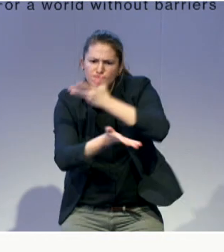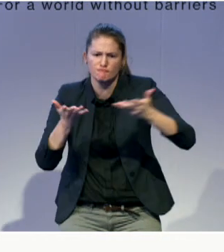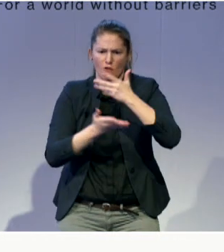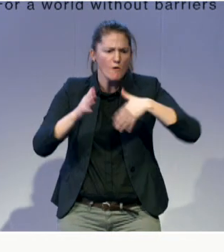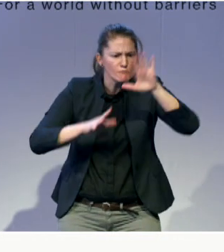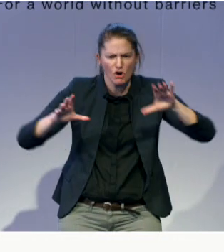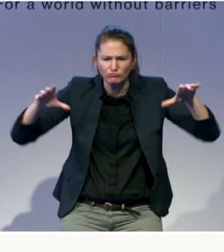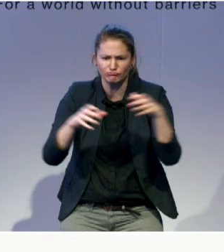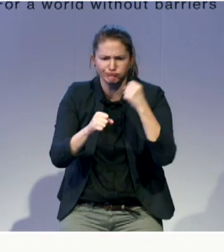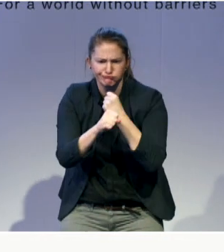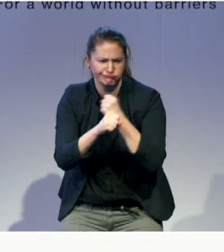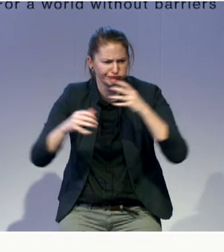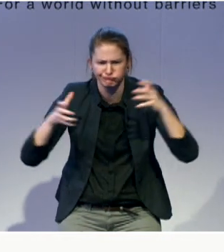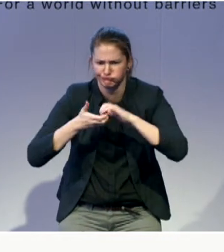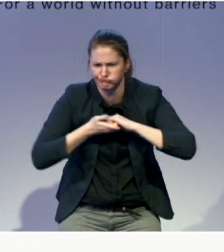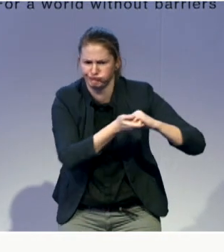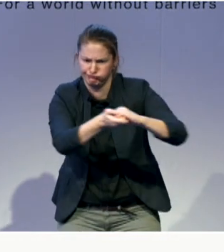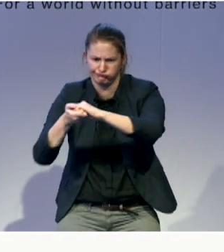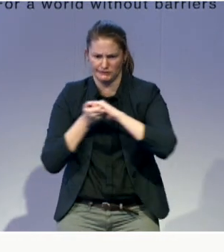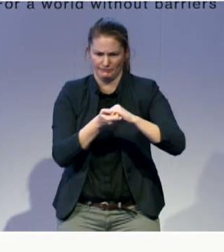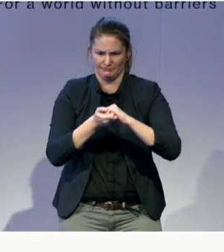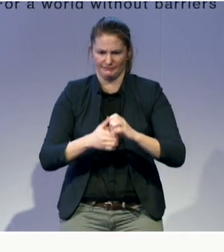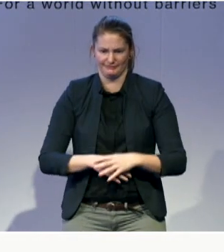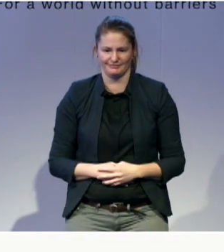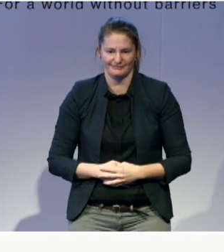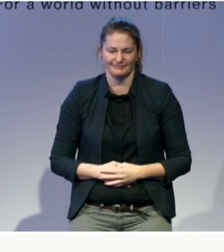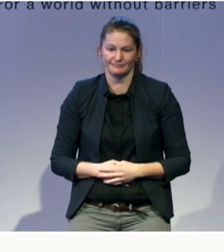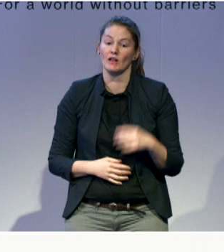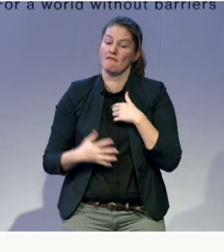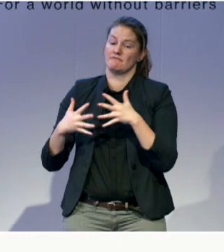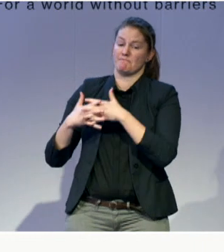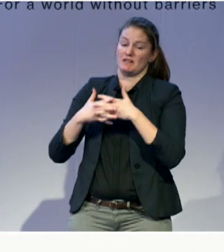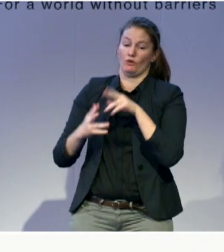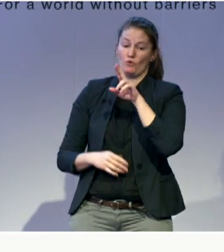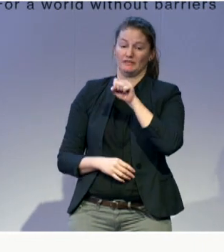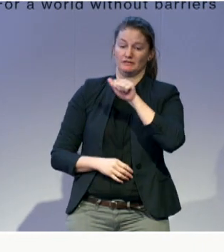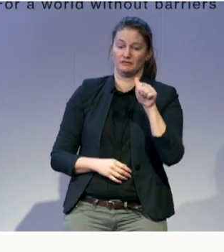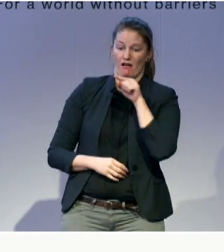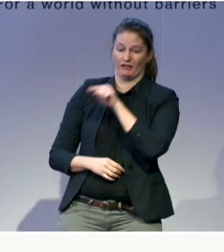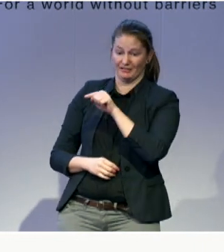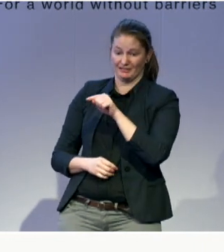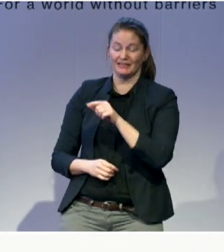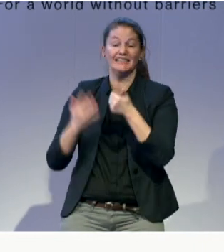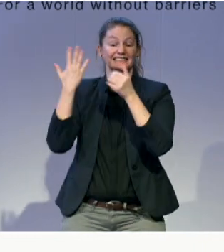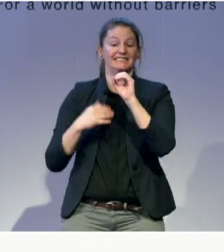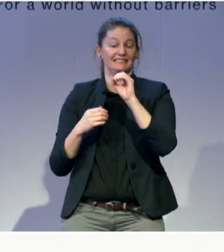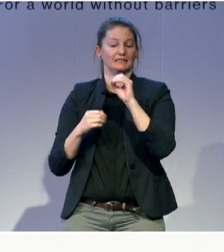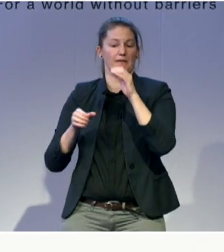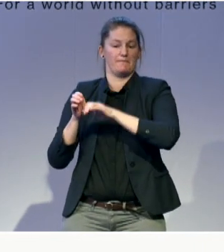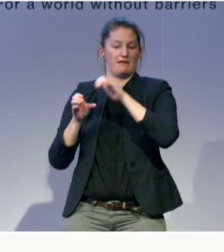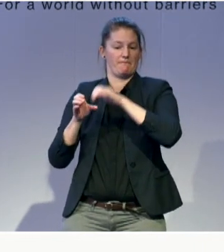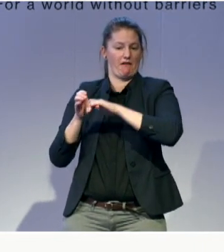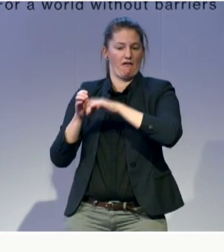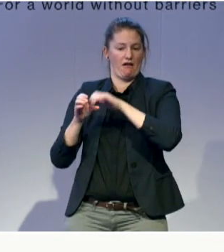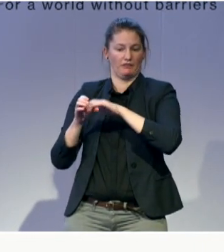of the Disability Caucus in the United States, and any one of you want an appointment to see them to talk about your journey,